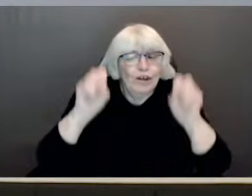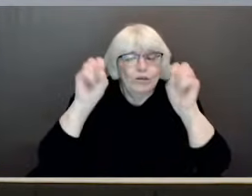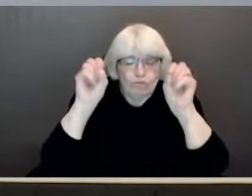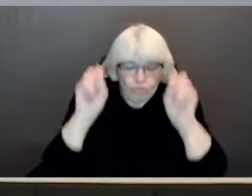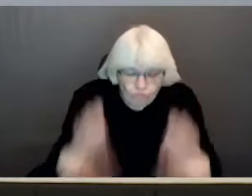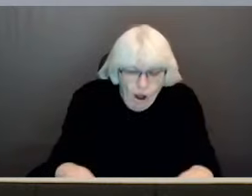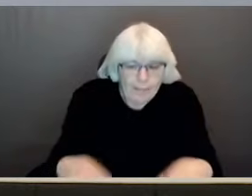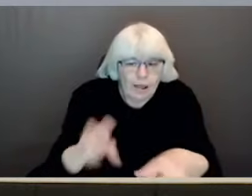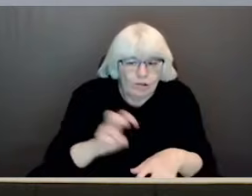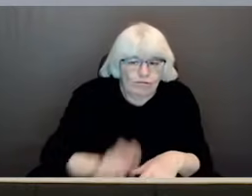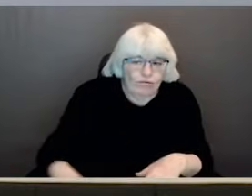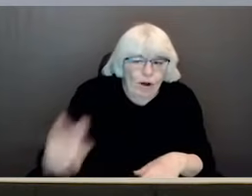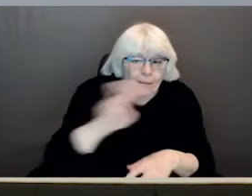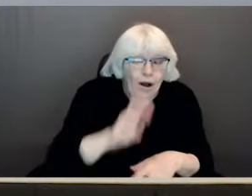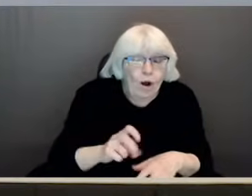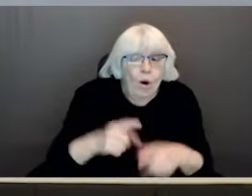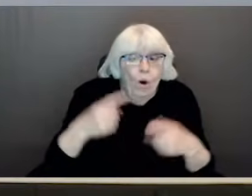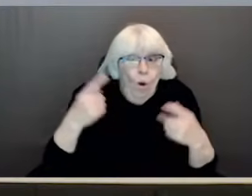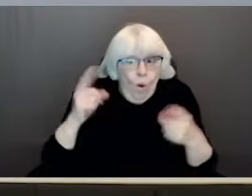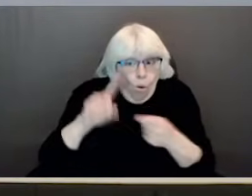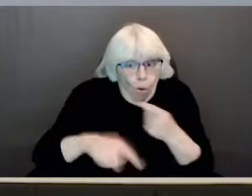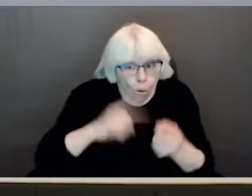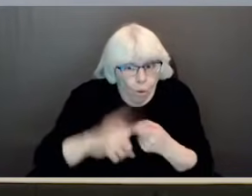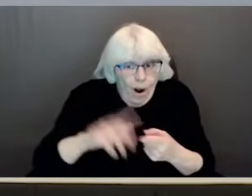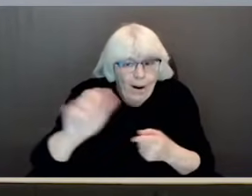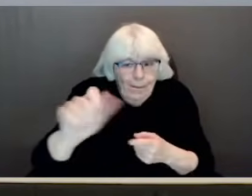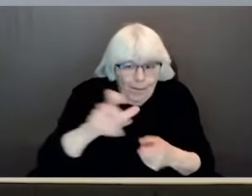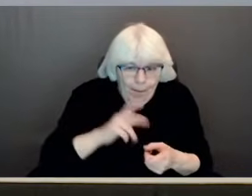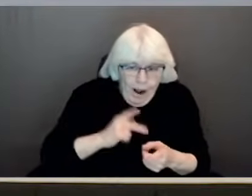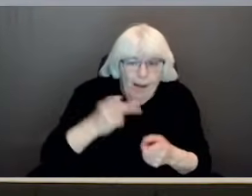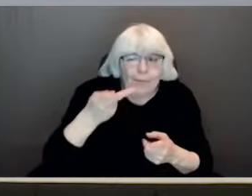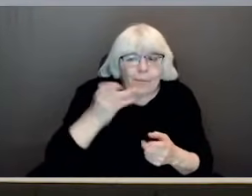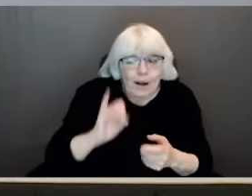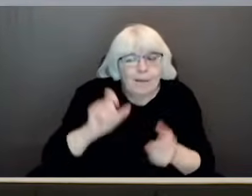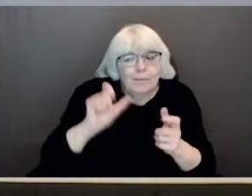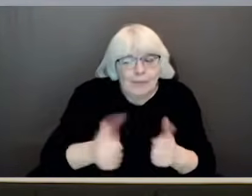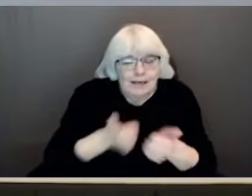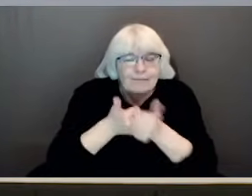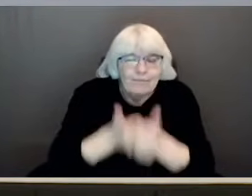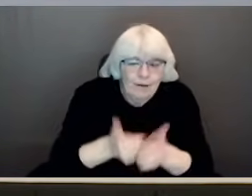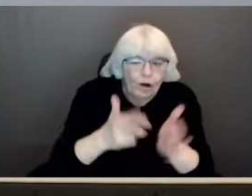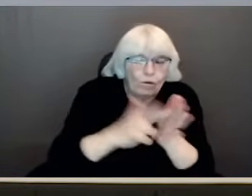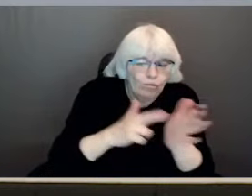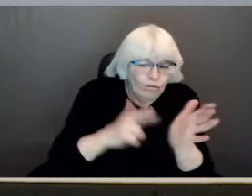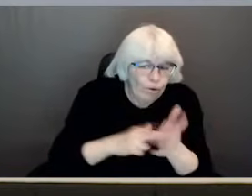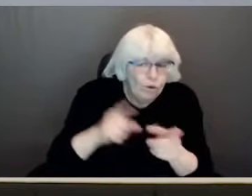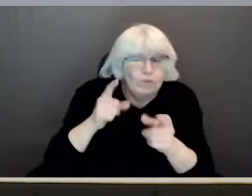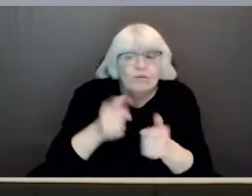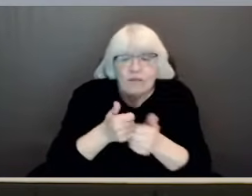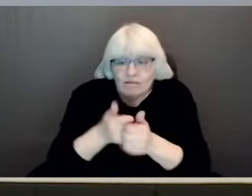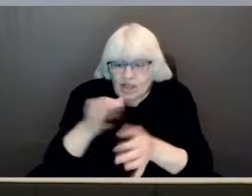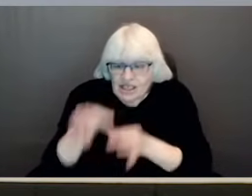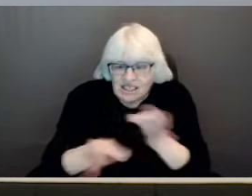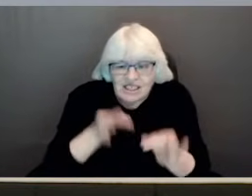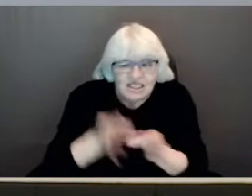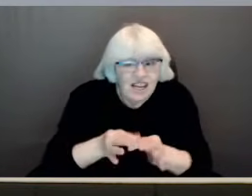I mean, I someday I will actually get out of PEI too myself, but I haven't left